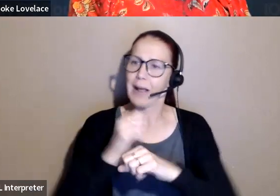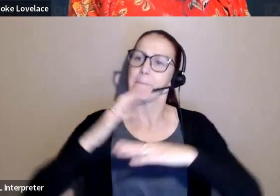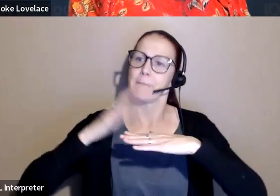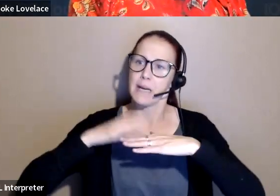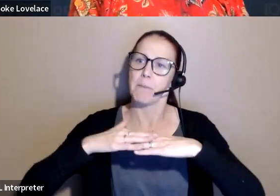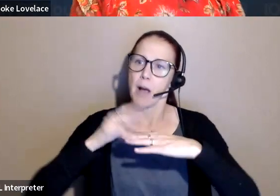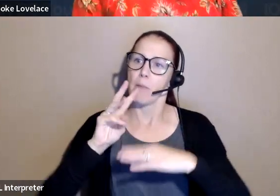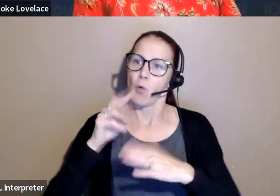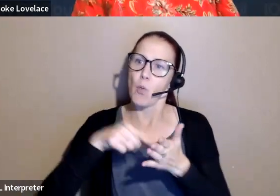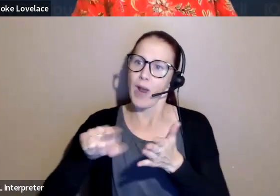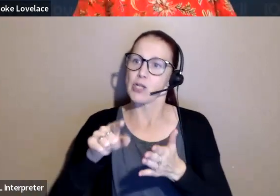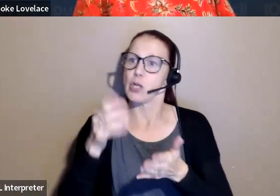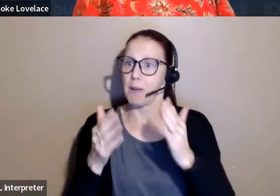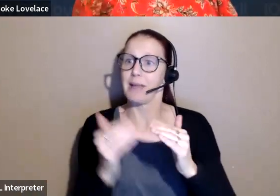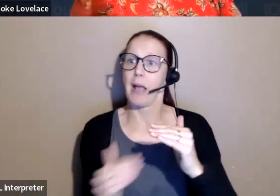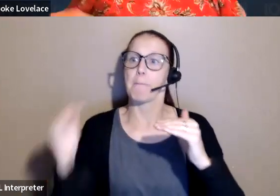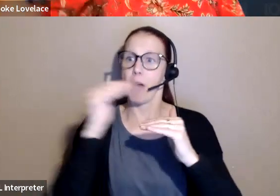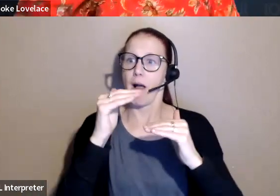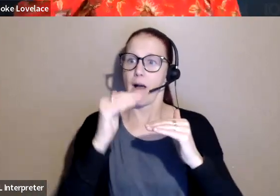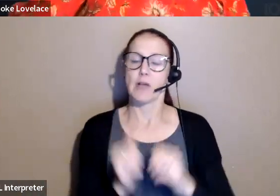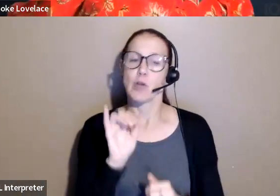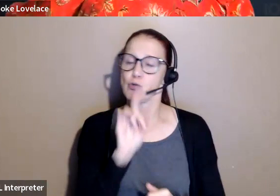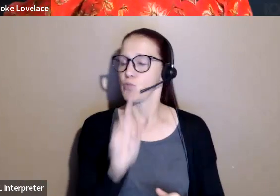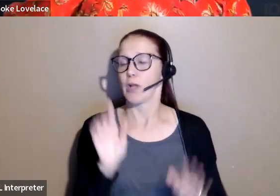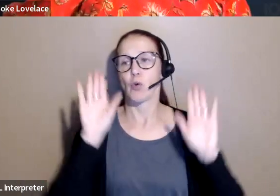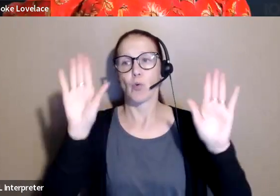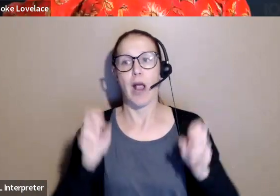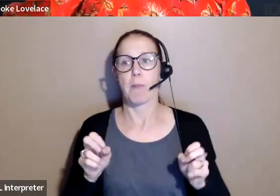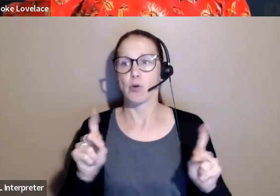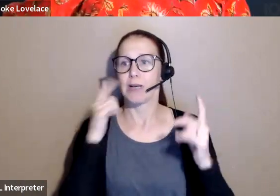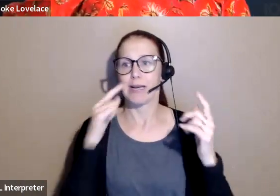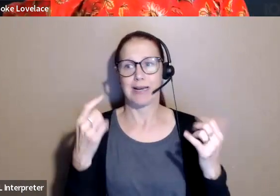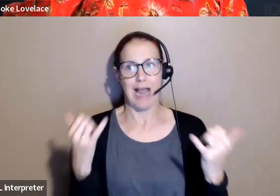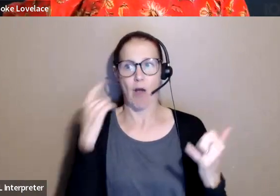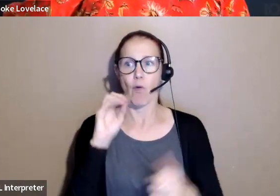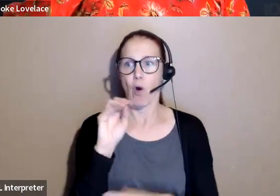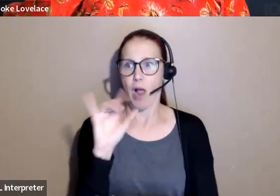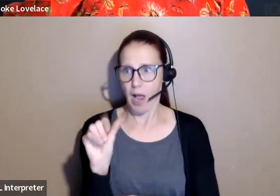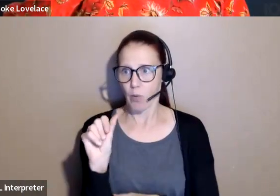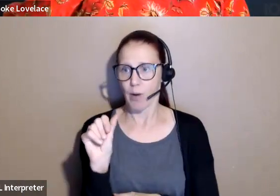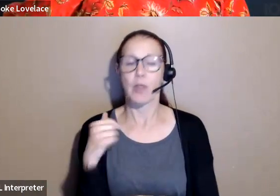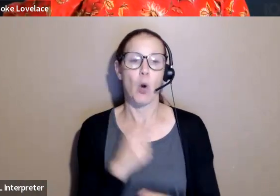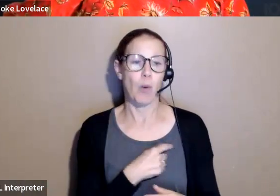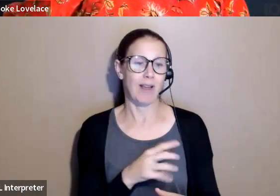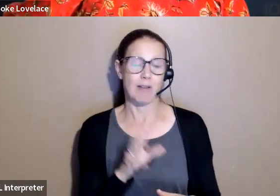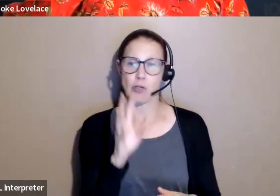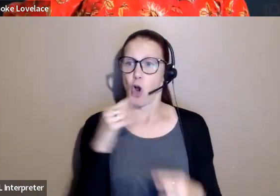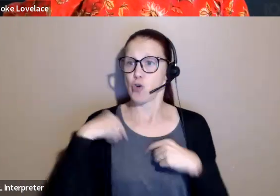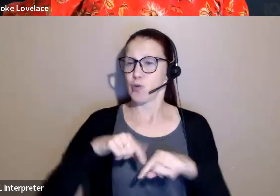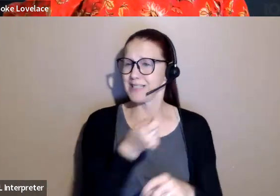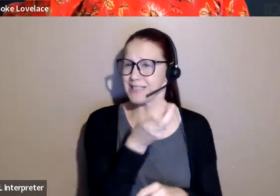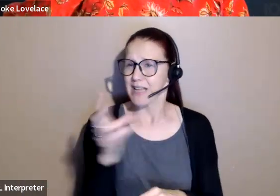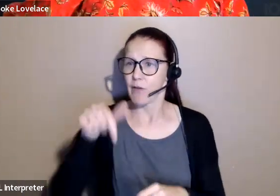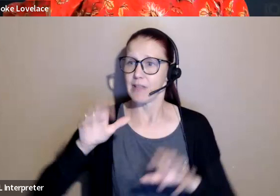wage, if not above. And so this really is a great opportunity right now for Iowa, because we've talked during several of these Capital Chats about